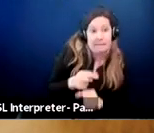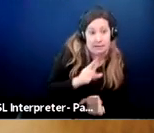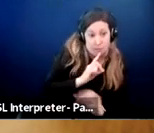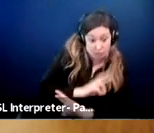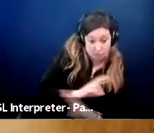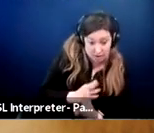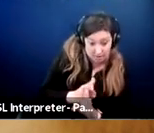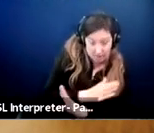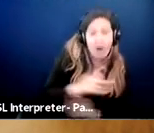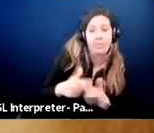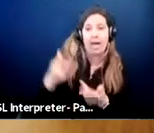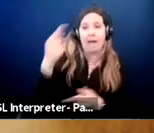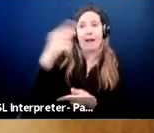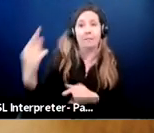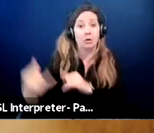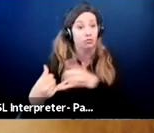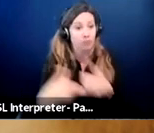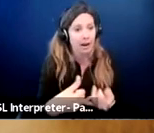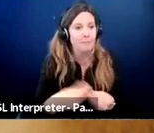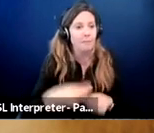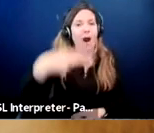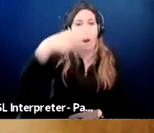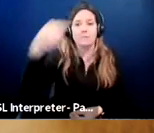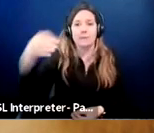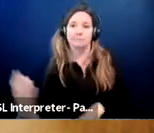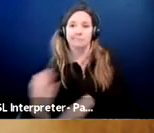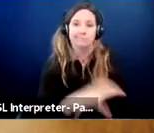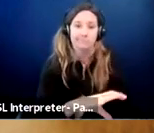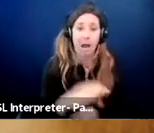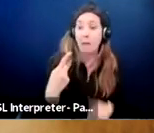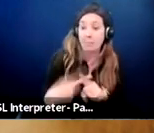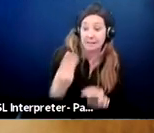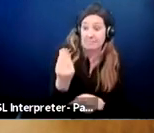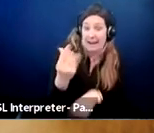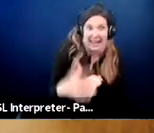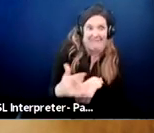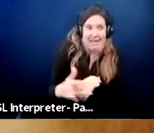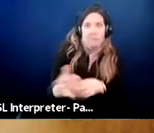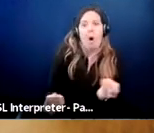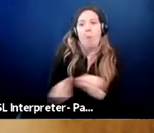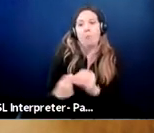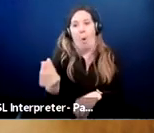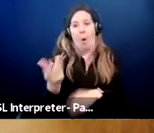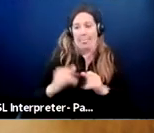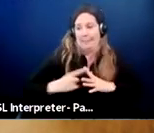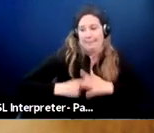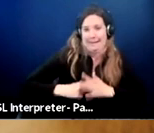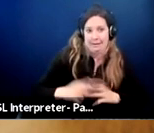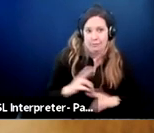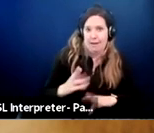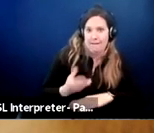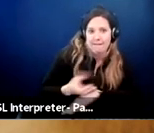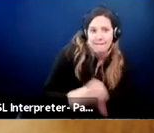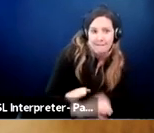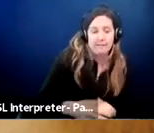if you can plan for that and think about that, you'll get a lot more funding that's out there. Many young companies, they don't think about